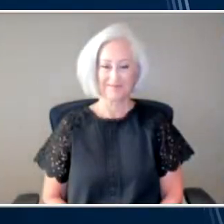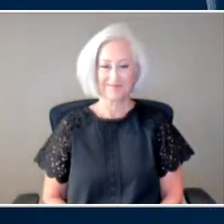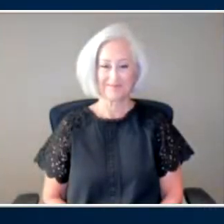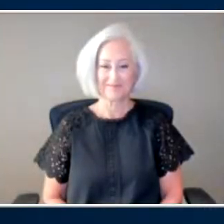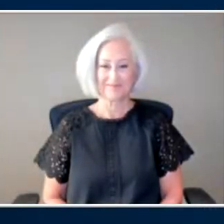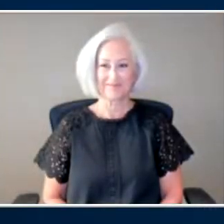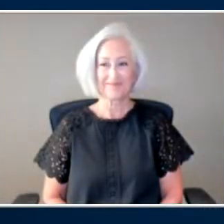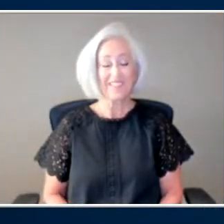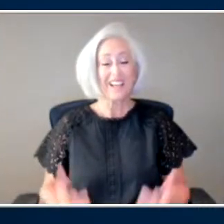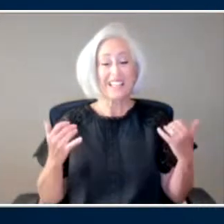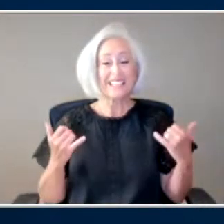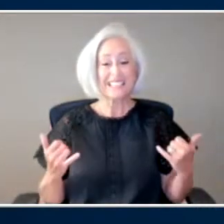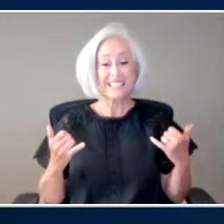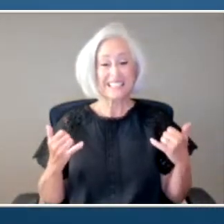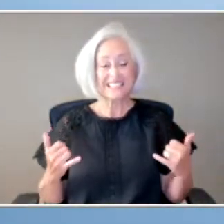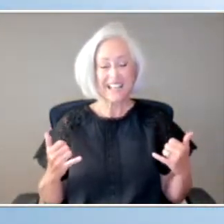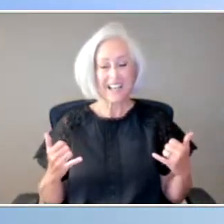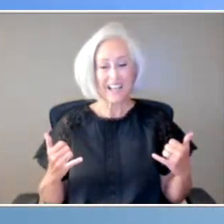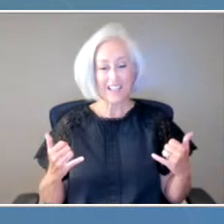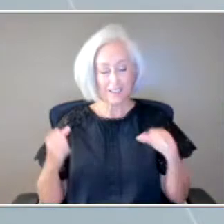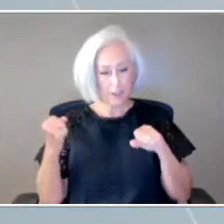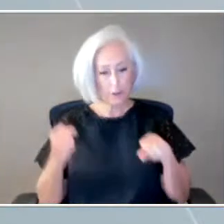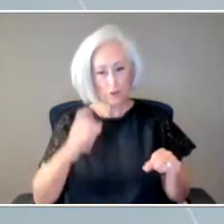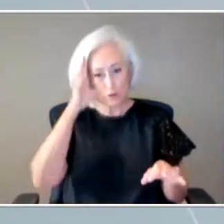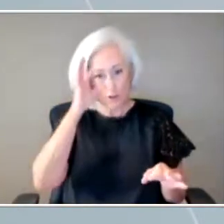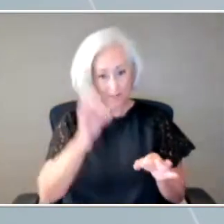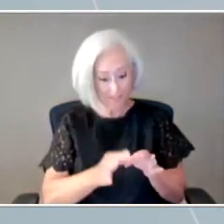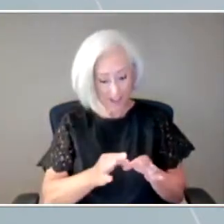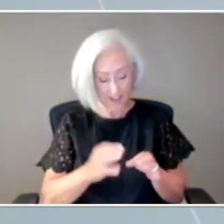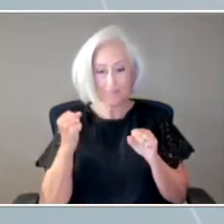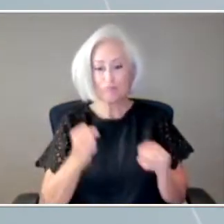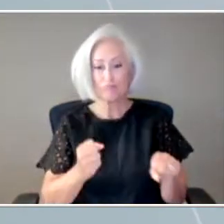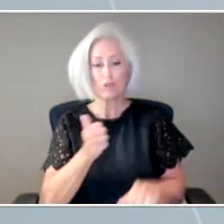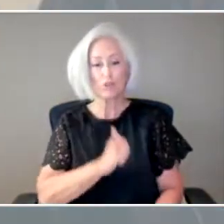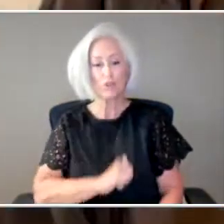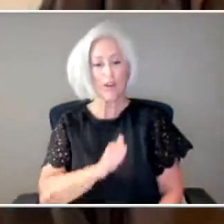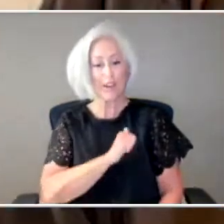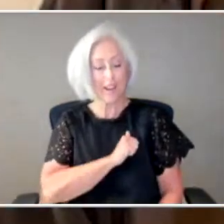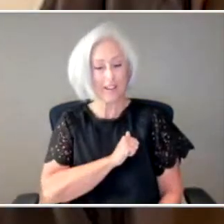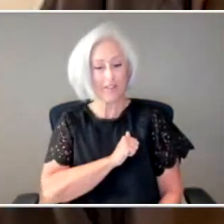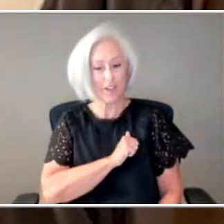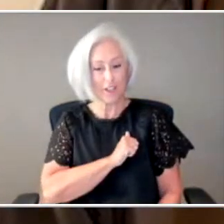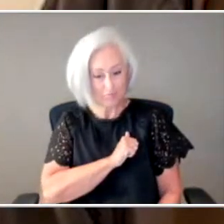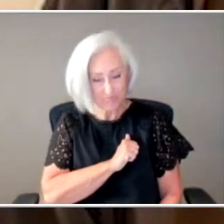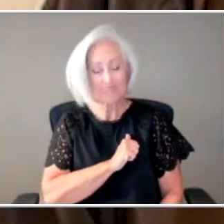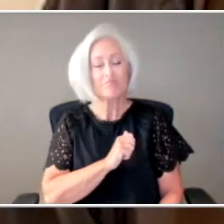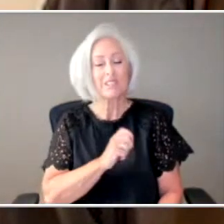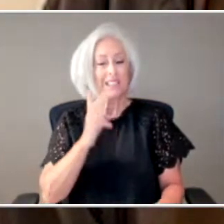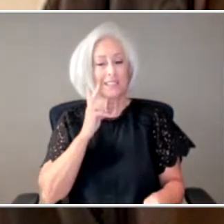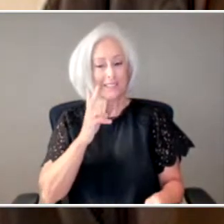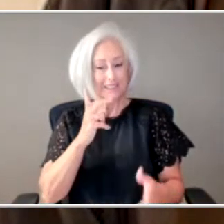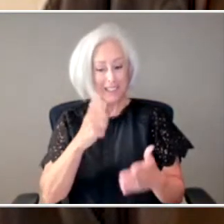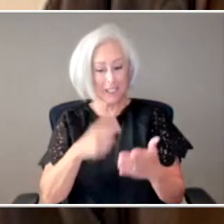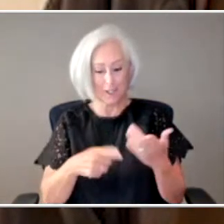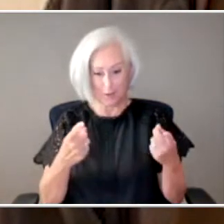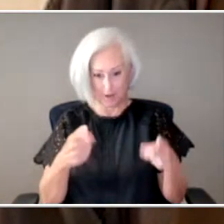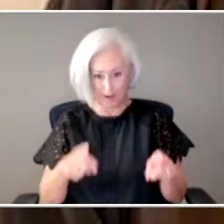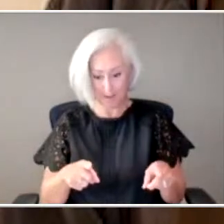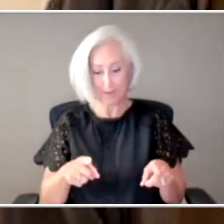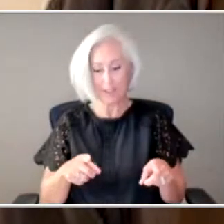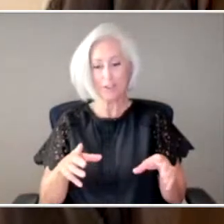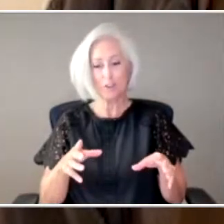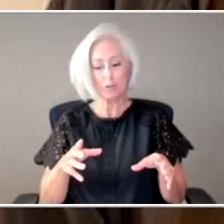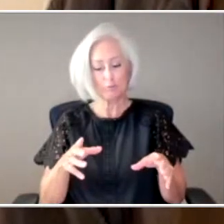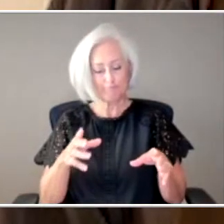Coming up today, strong faith and a strong attitude. Hear what it took to endure ovarian cancer, plus the vague symptoms that